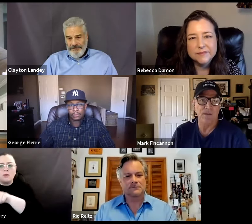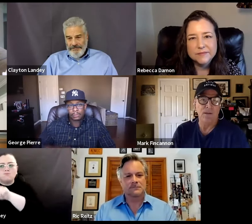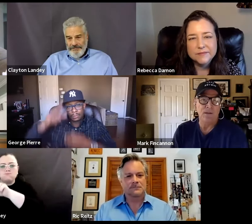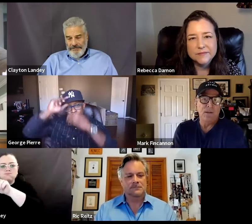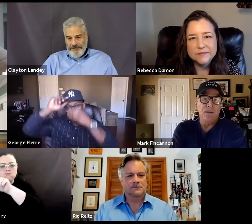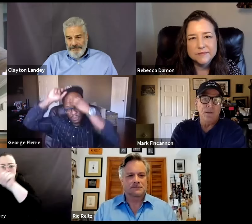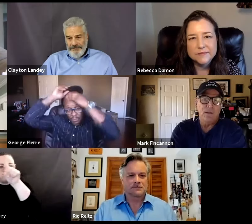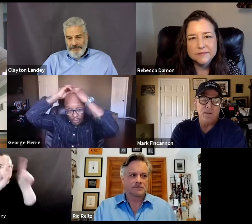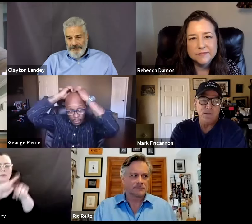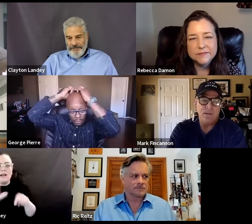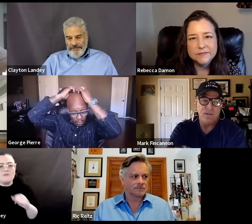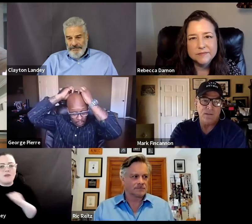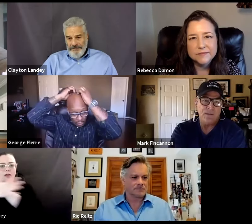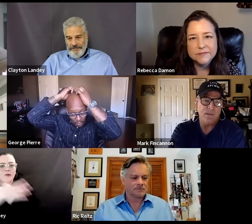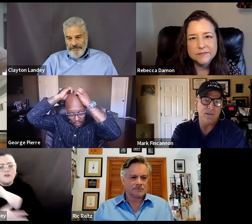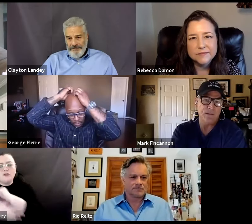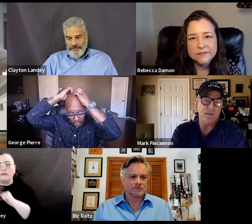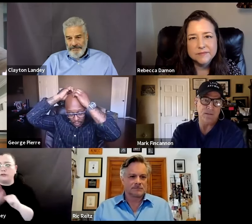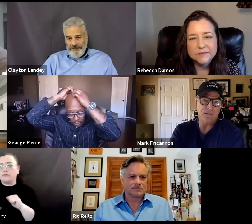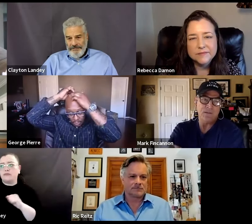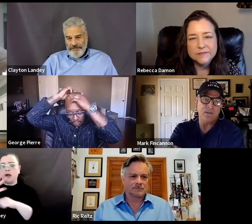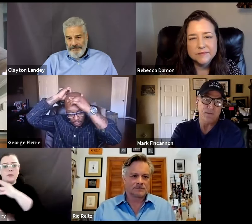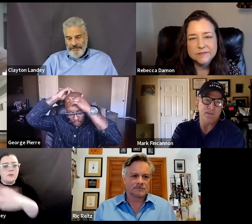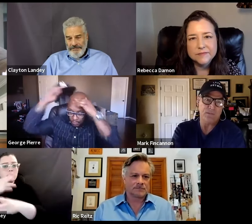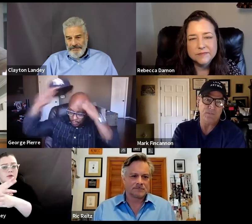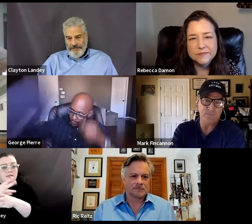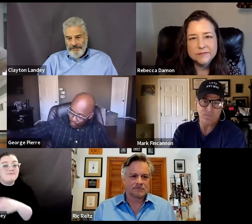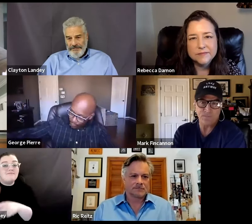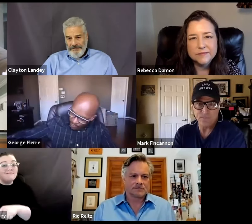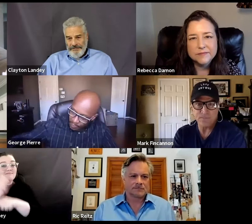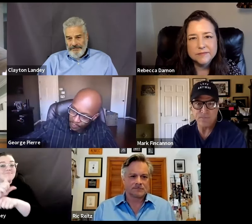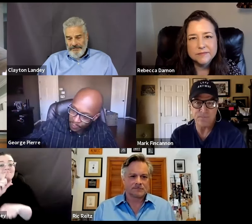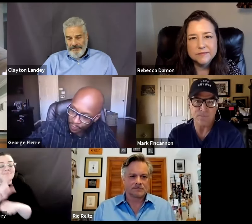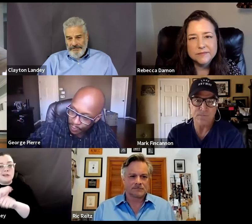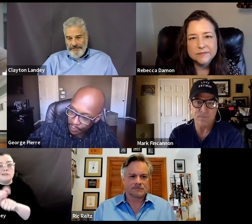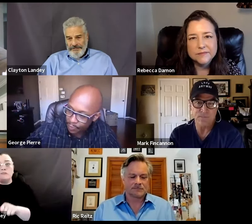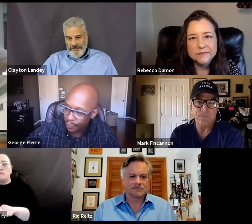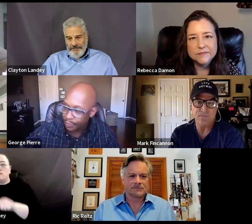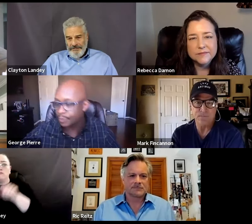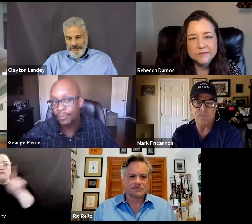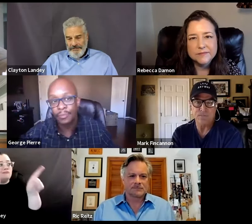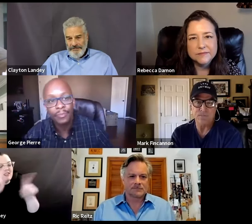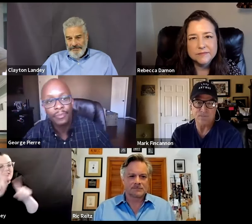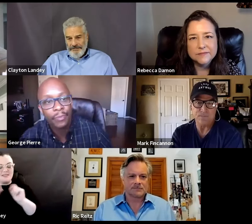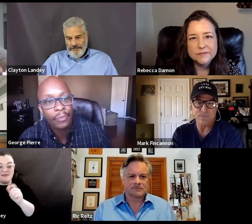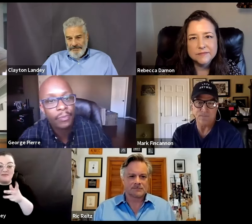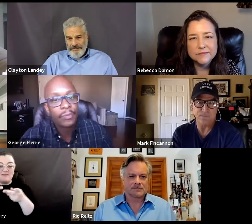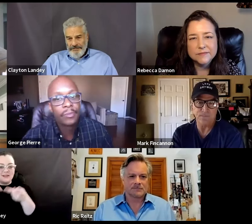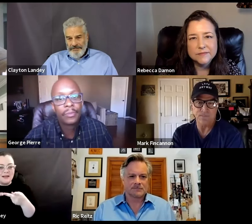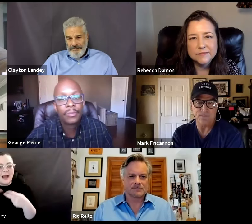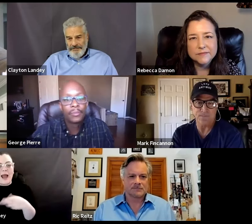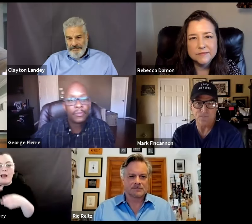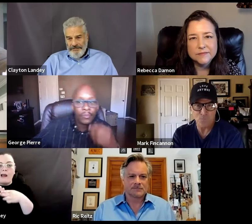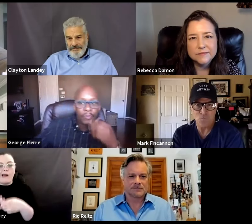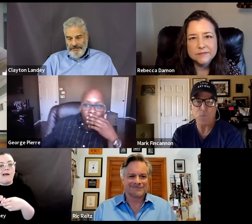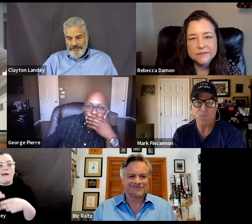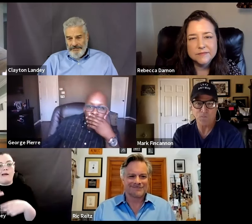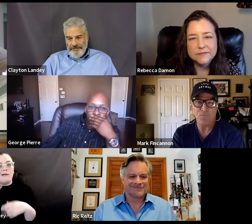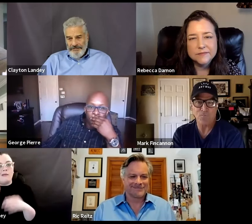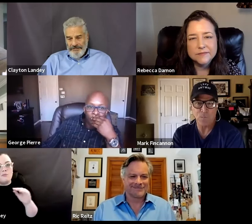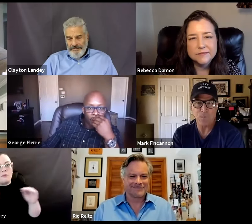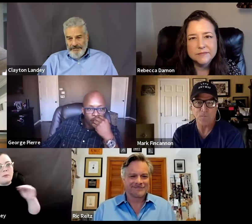around the globe. Our jobs are actually taking us everywhere and anywhere. I'd like to call it a movable feast.